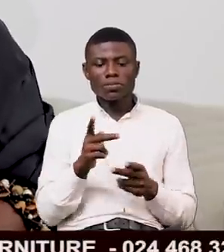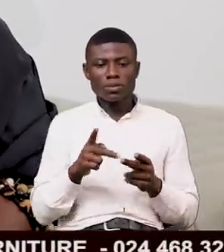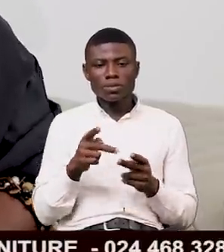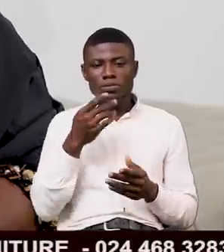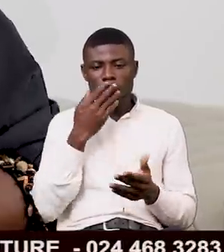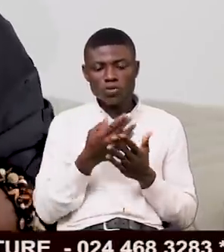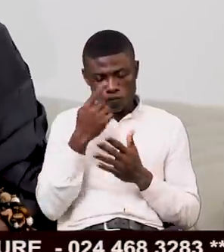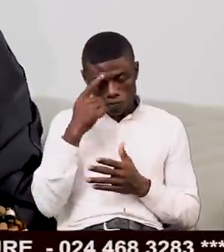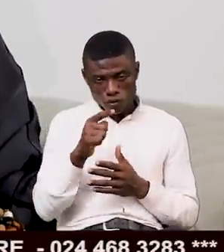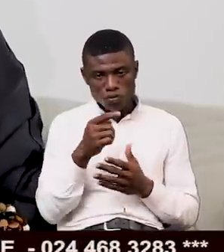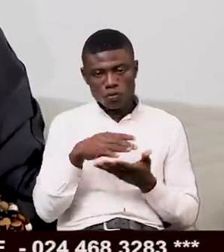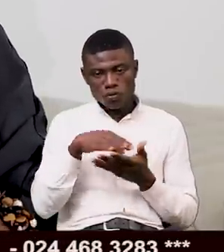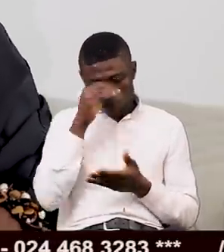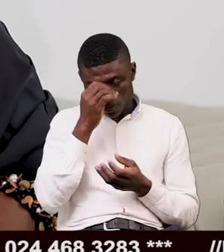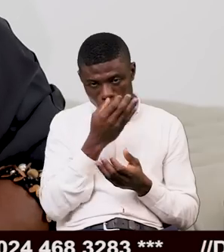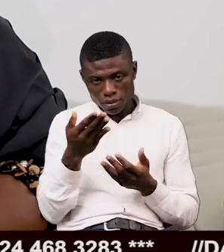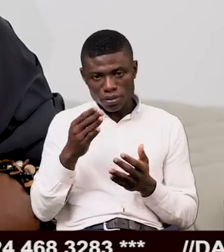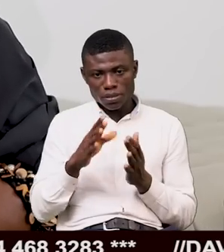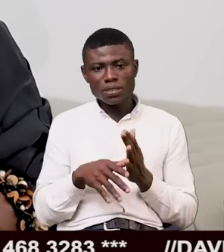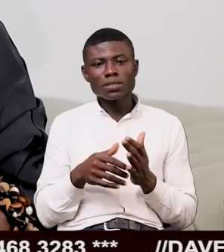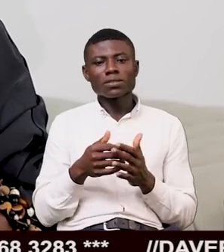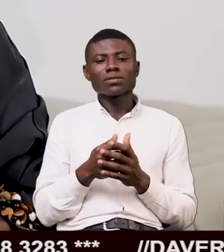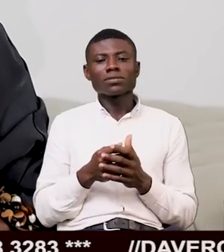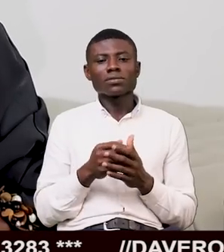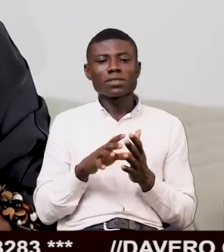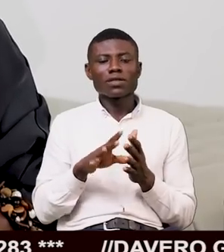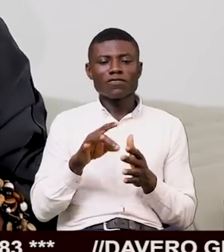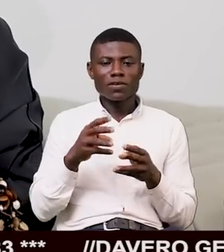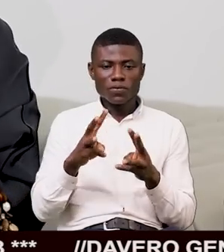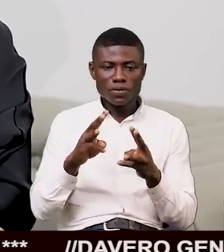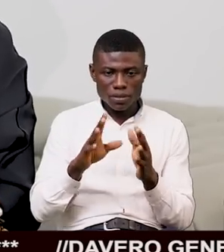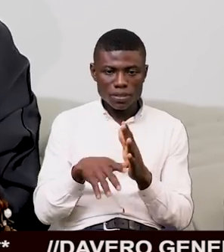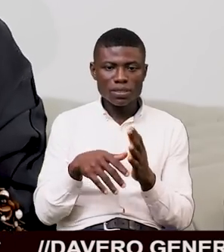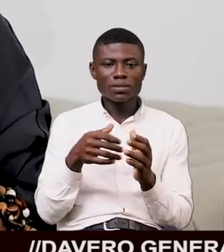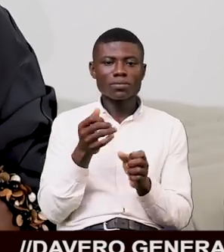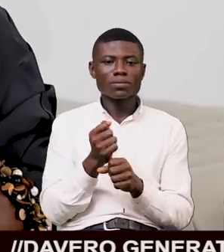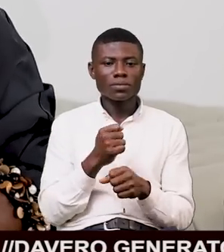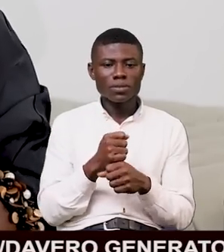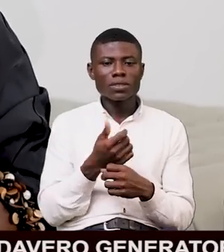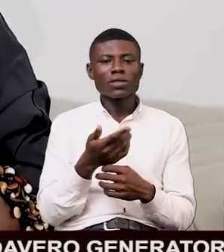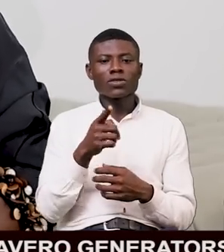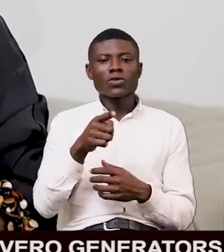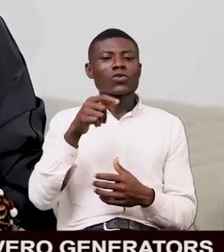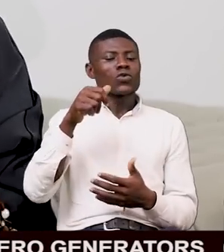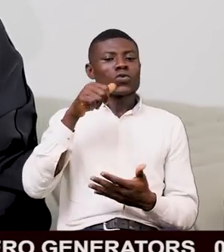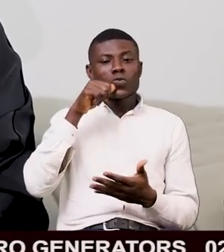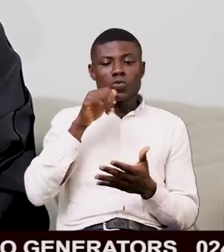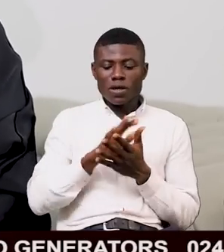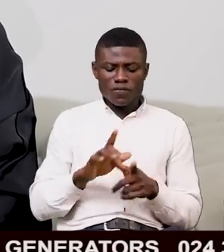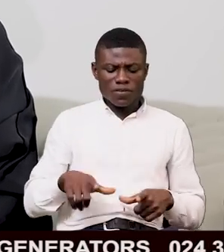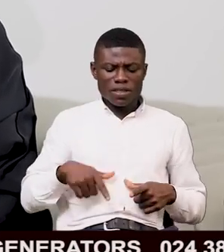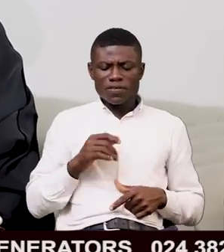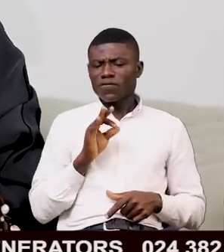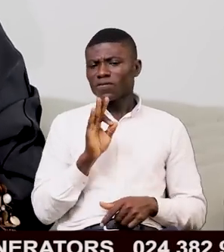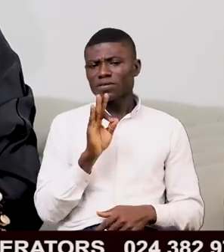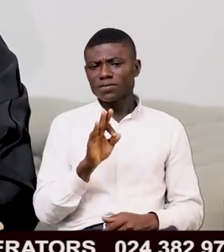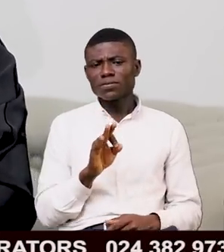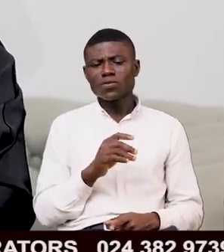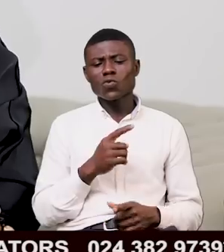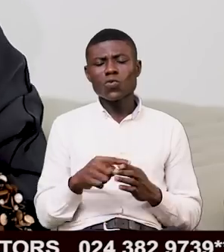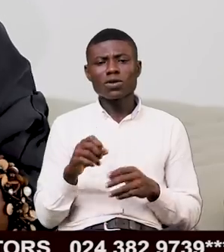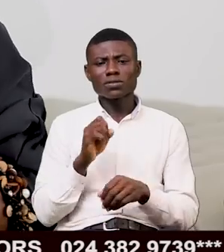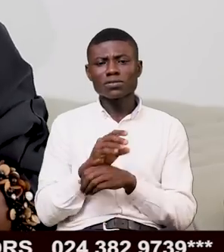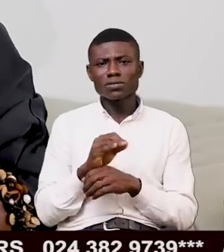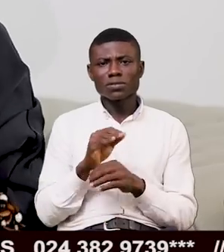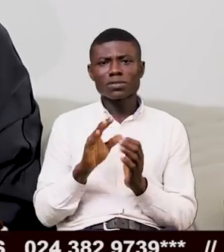see. What's young one dear? Up a home, a quine, et mene, Piesie at na what a fair fair fair. A foot to